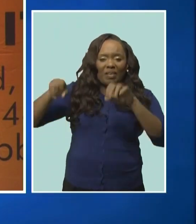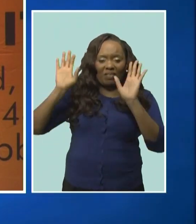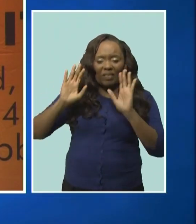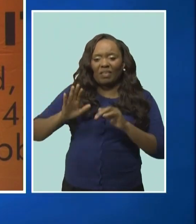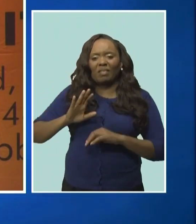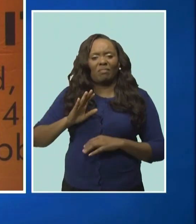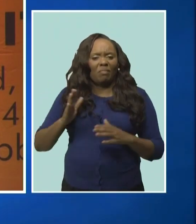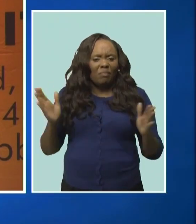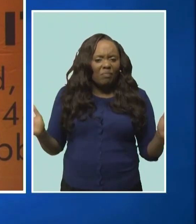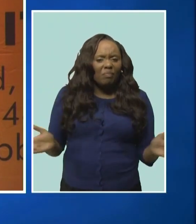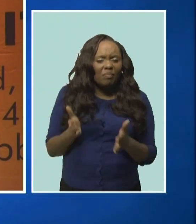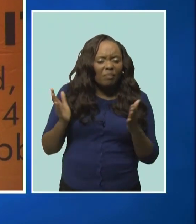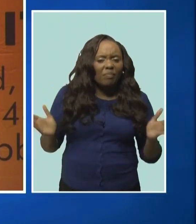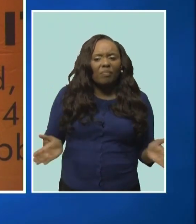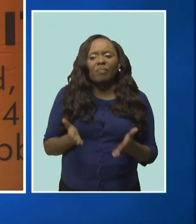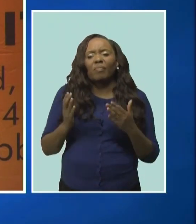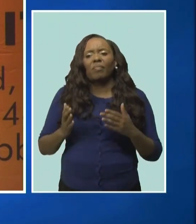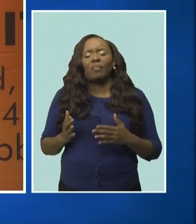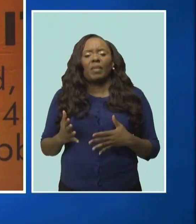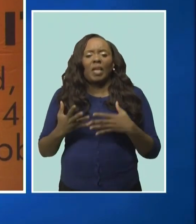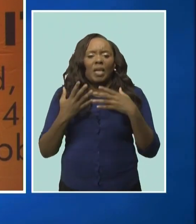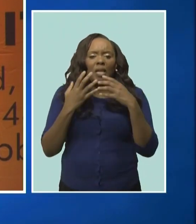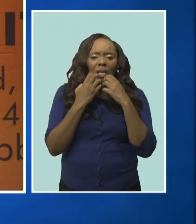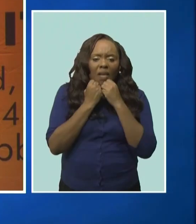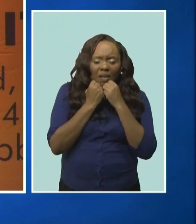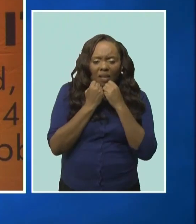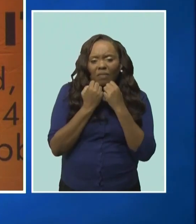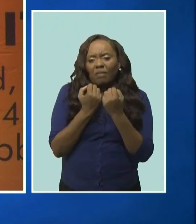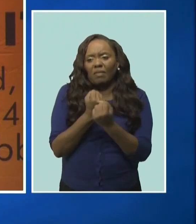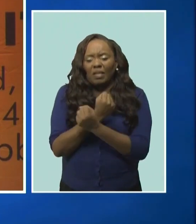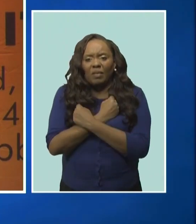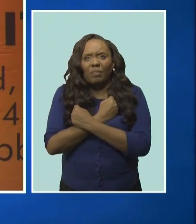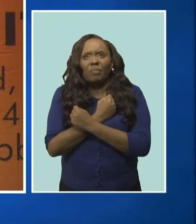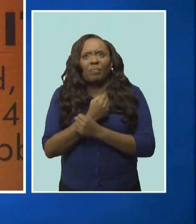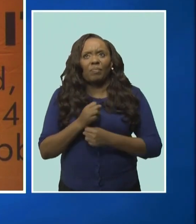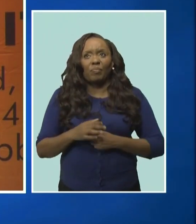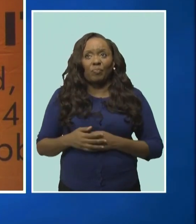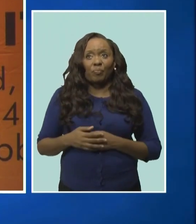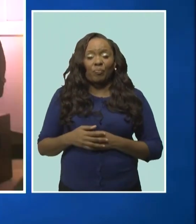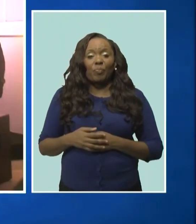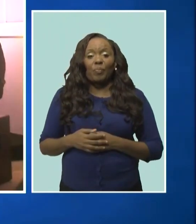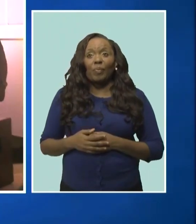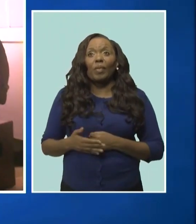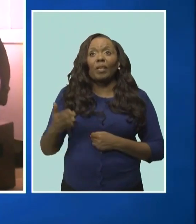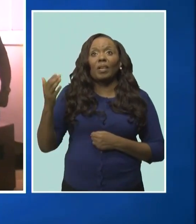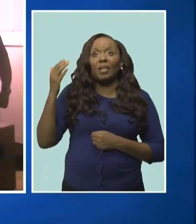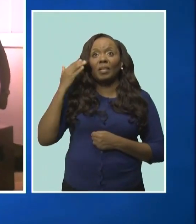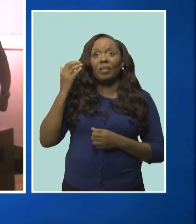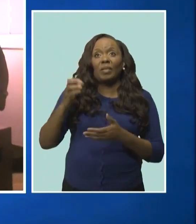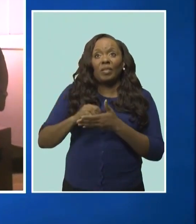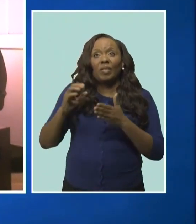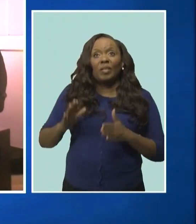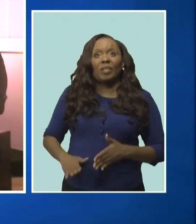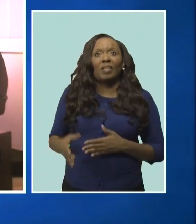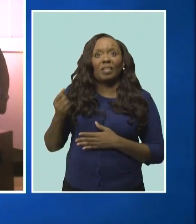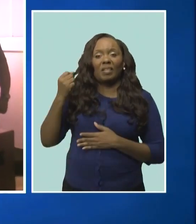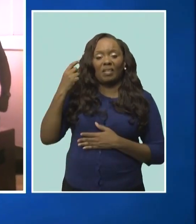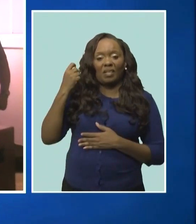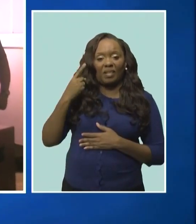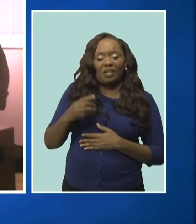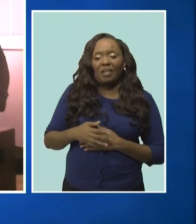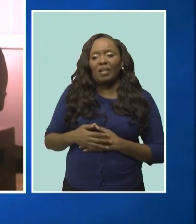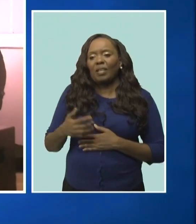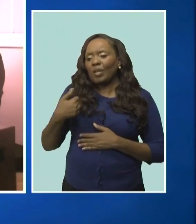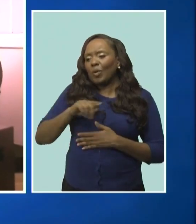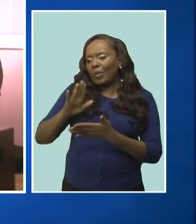your encouragement, and your love. The awardees, I am sure, know this, and both they and I